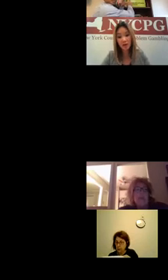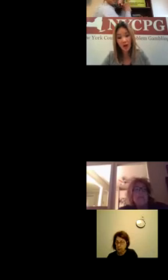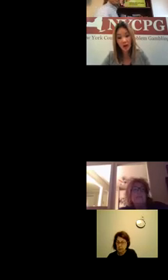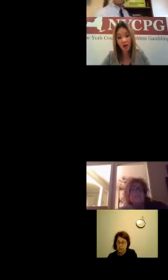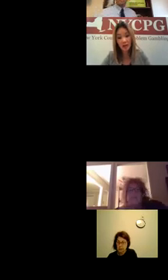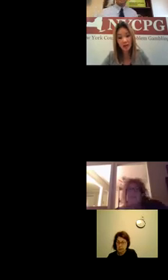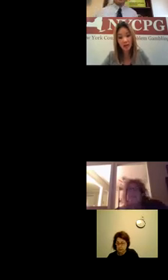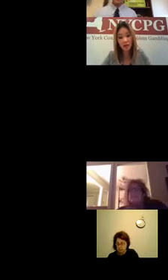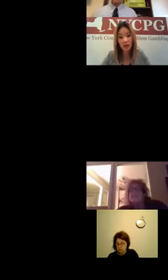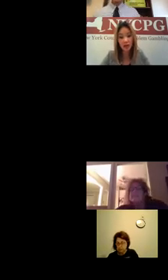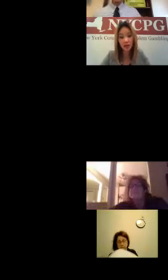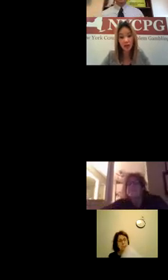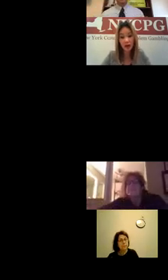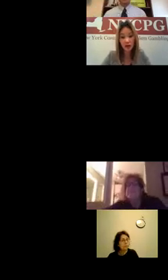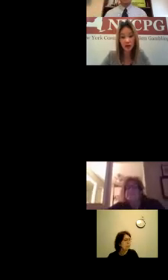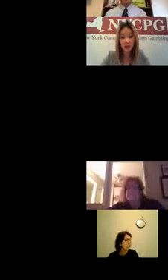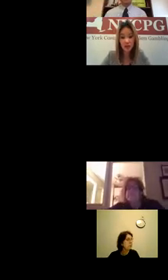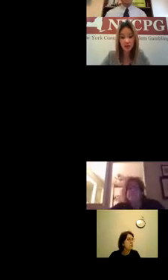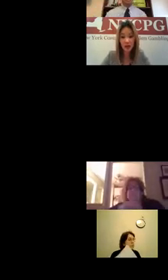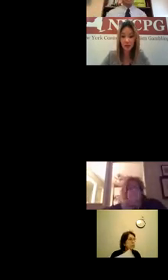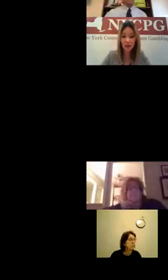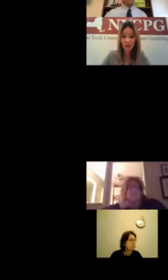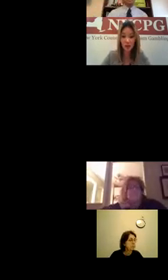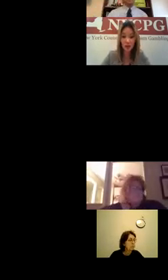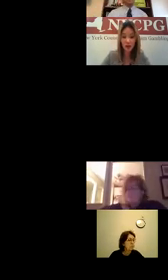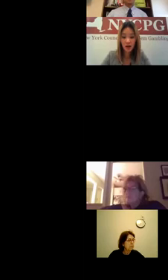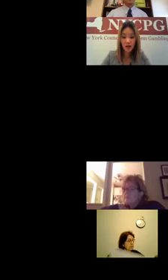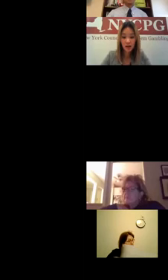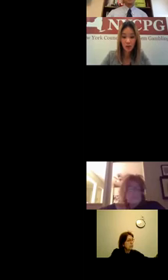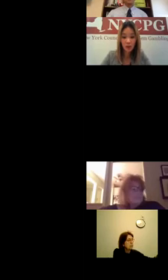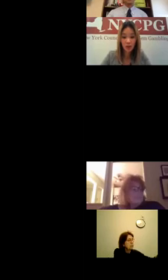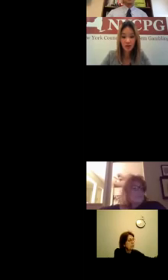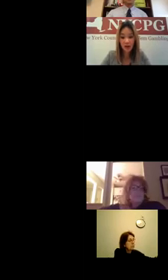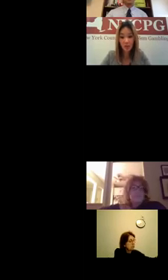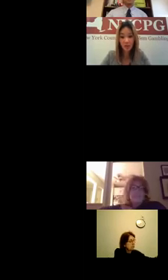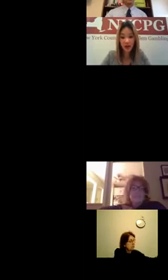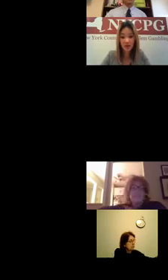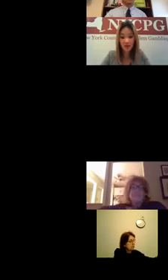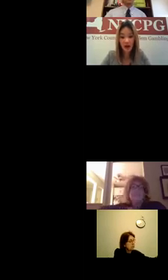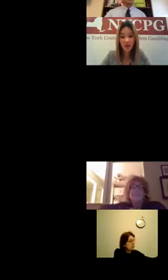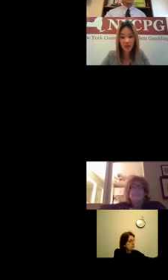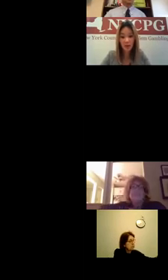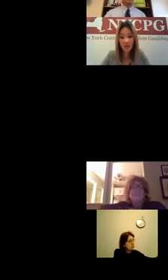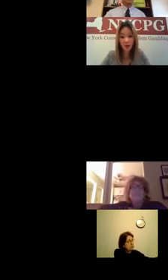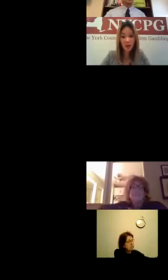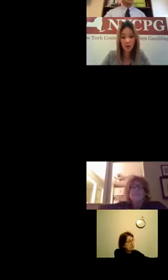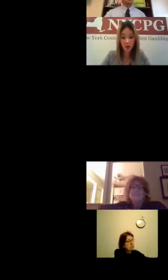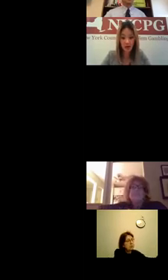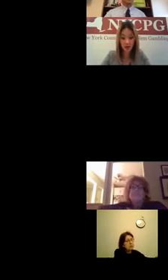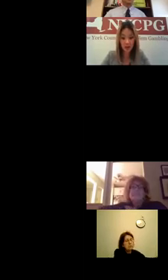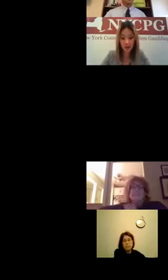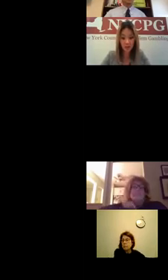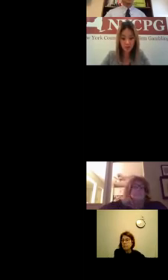examines the underlying causes of the clinical characteristics of gambling disorder in order to develop effective evidence-based